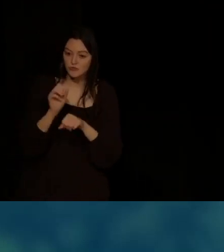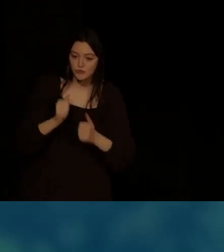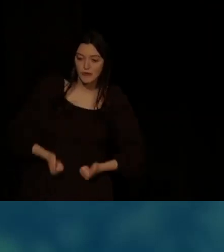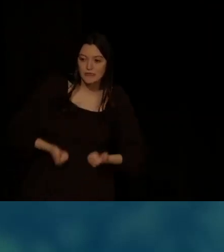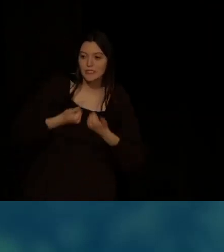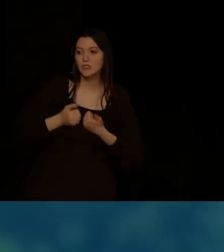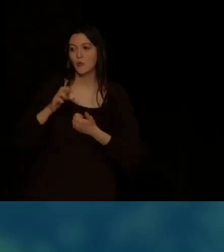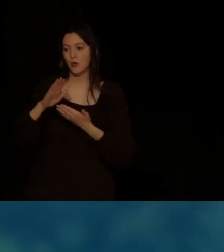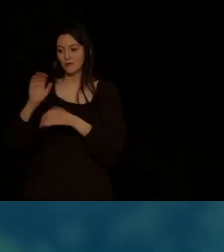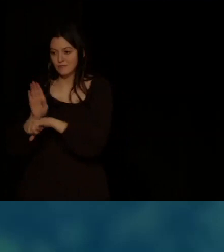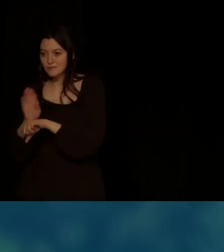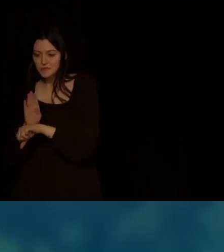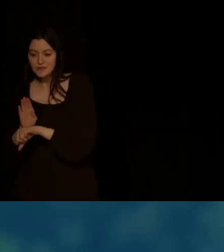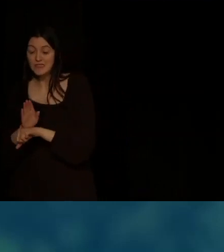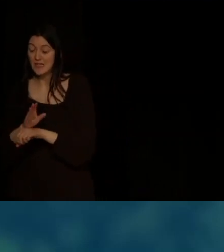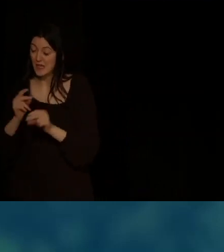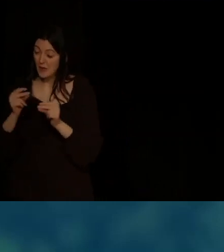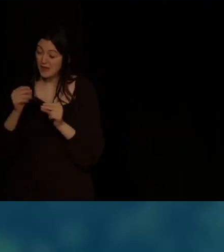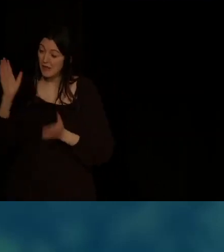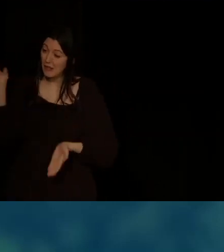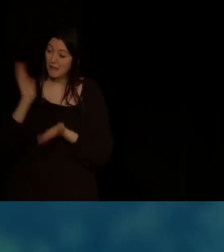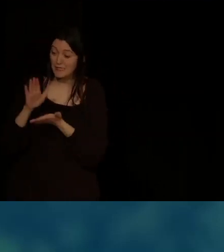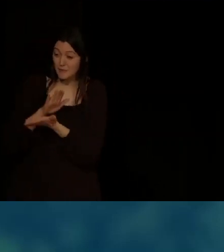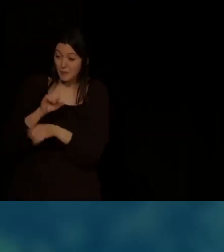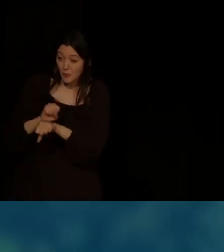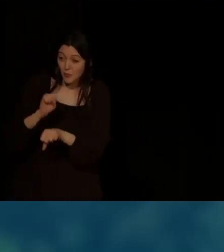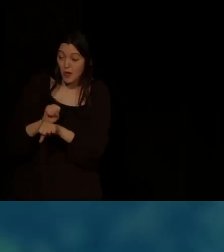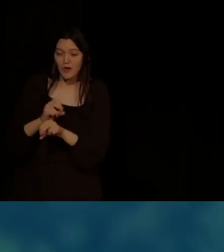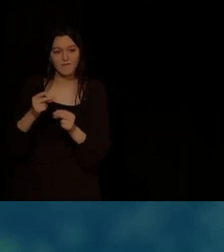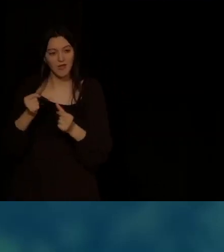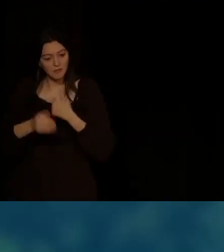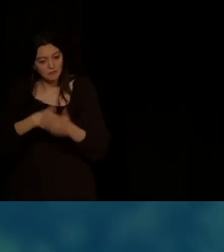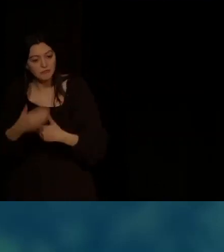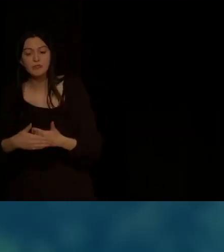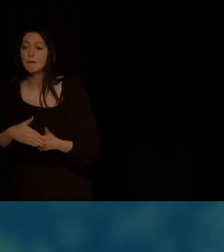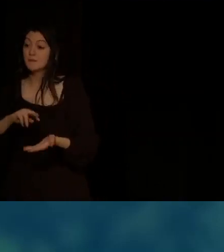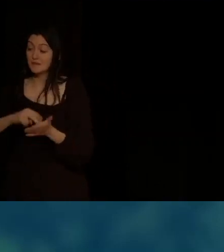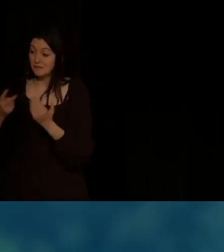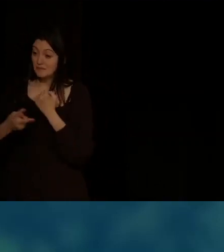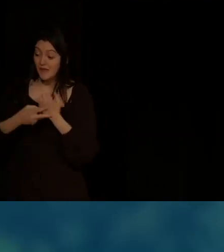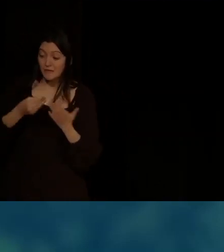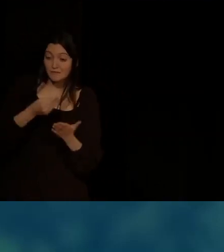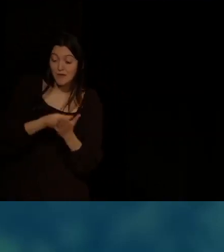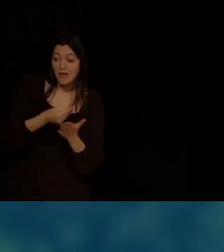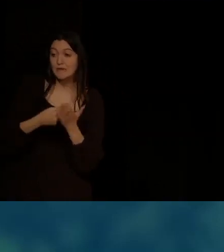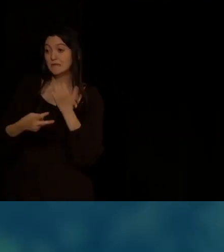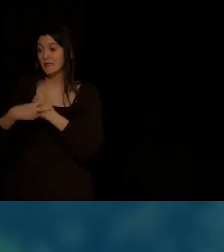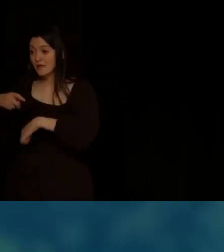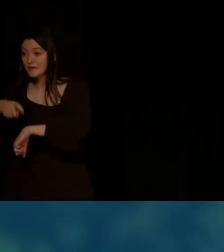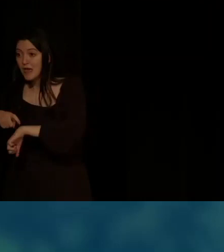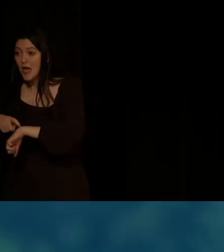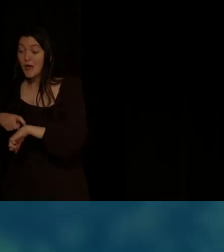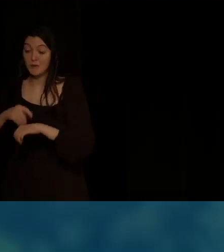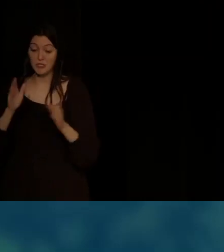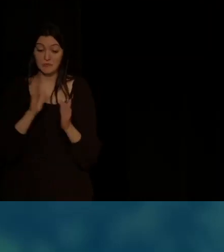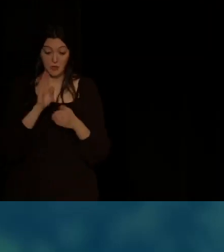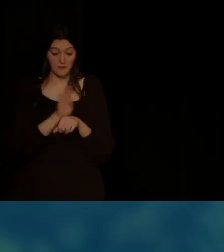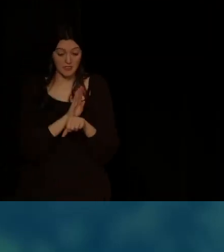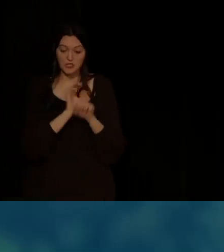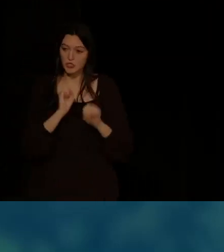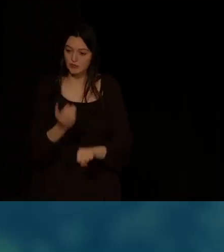a quicker process saves time and money and makes it easier for small business to renovate in St. Louis